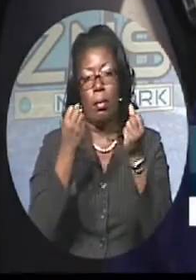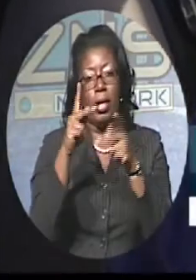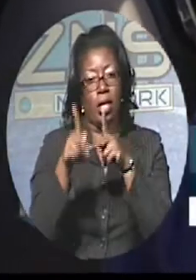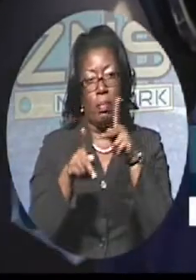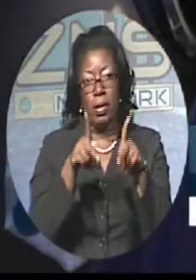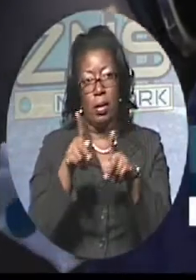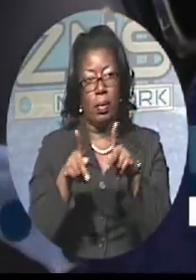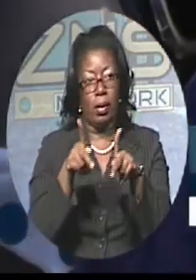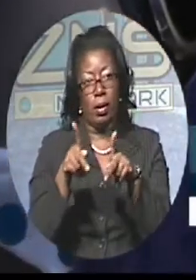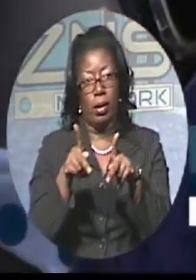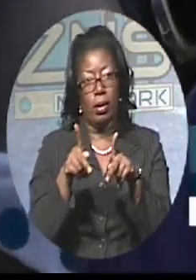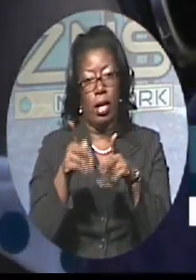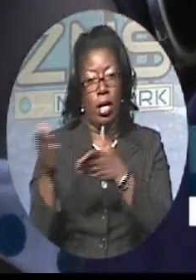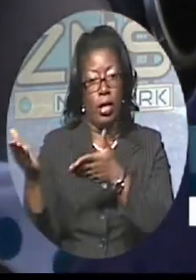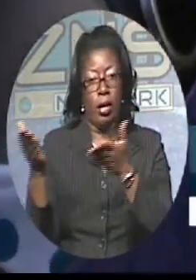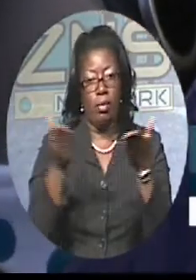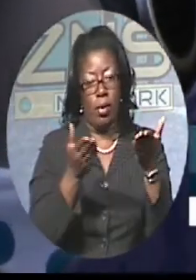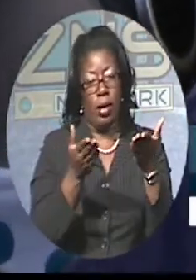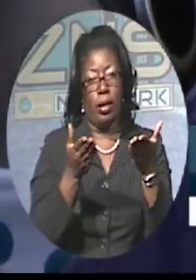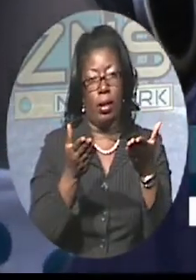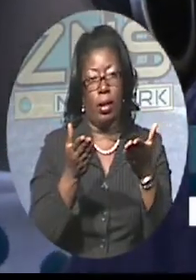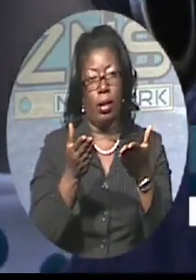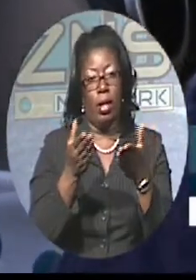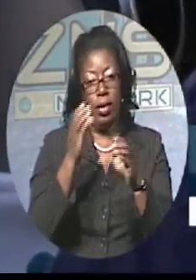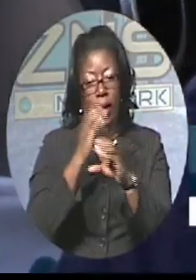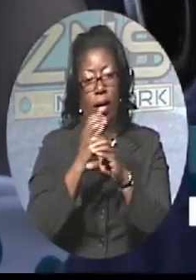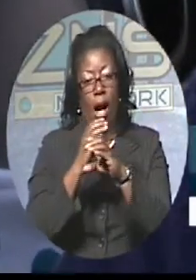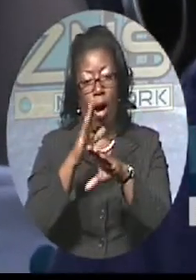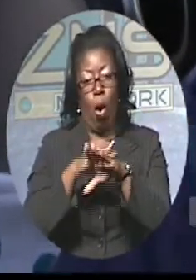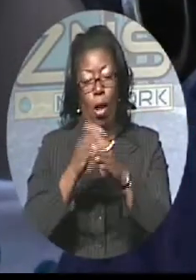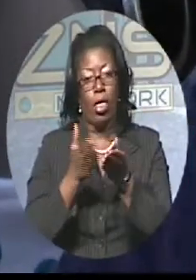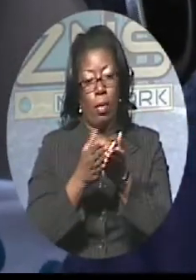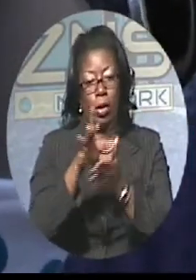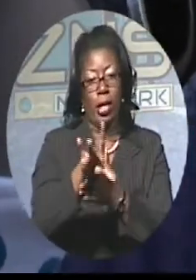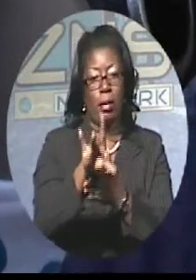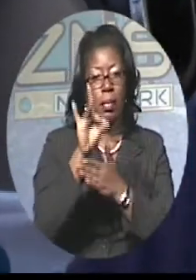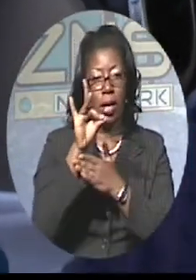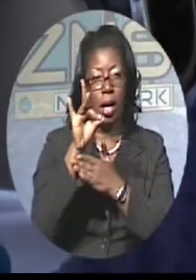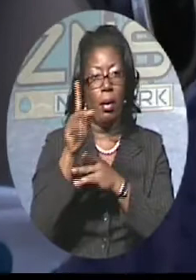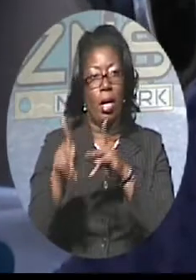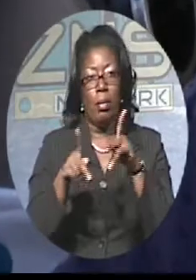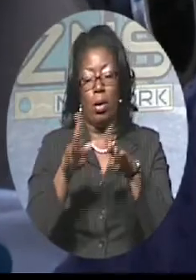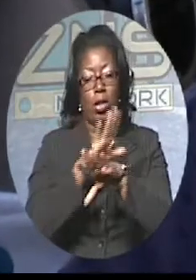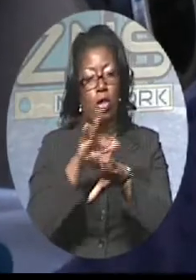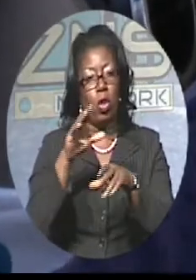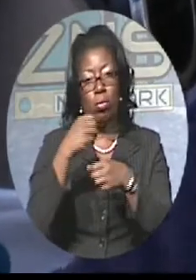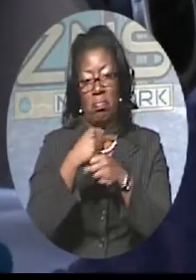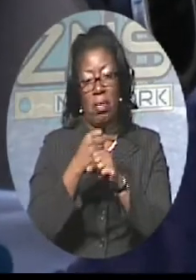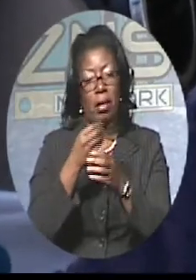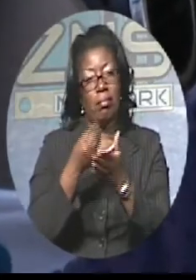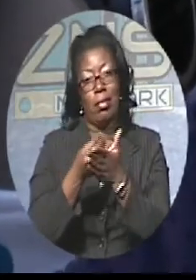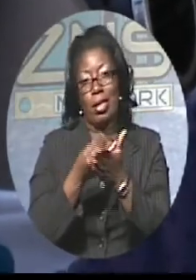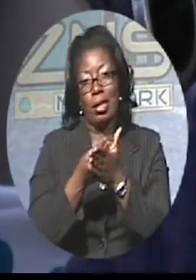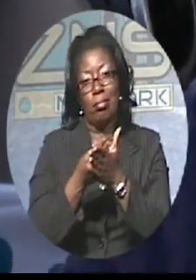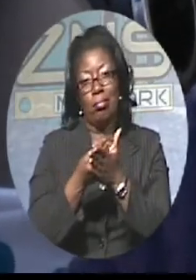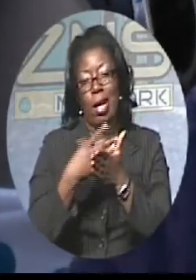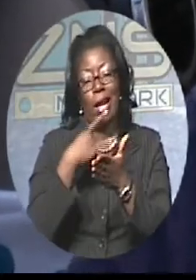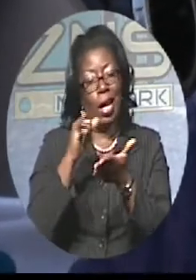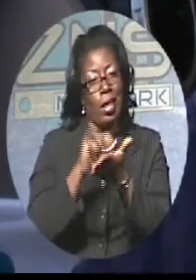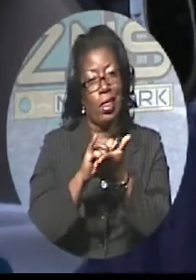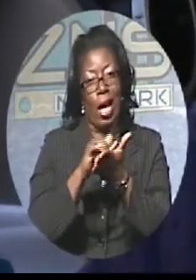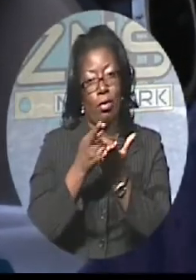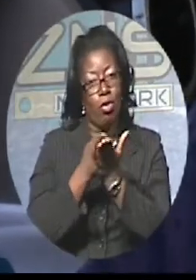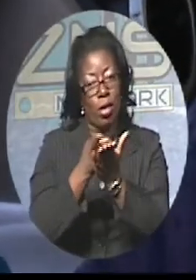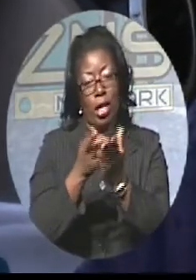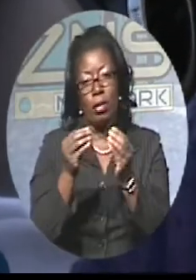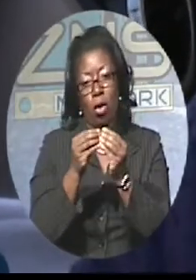like, they bring their vehicle on the boat and they come and pick up people. You don't really make much money like that on the for Regatta. But